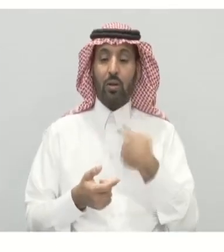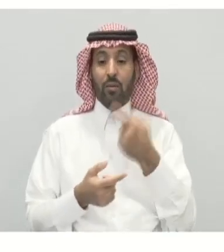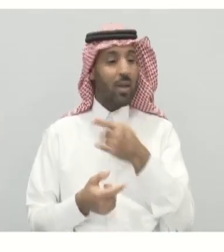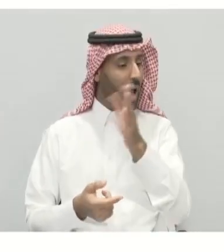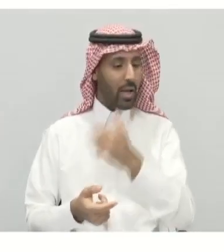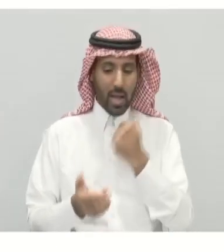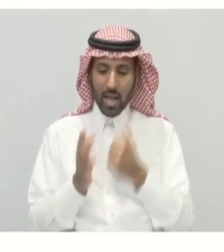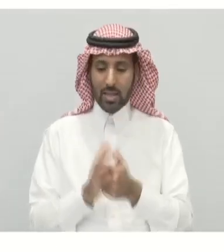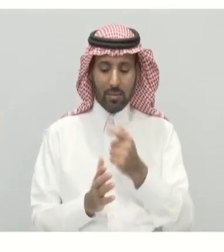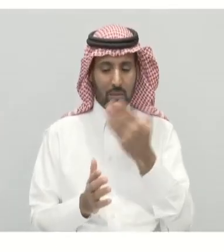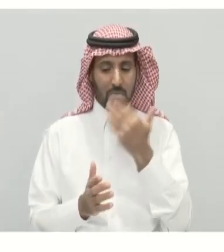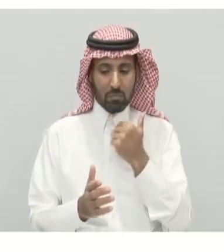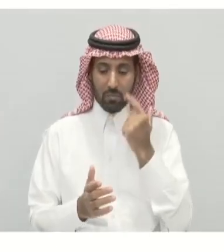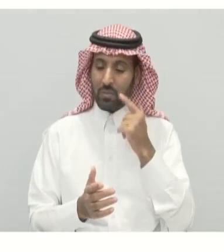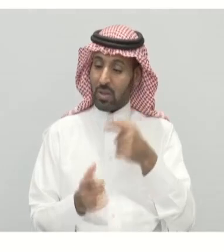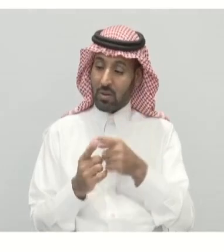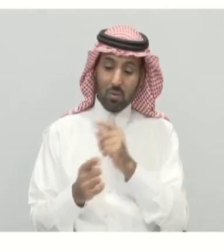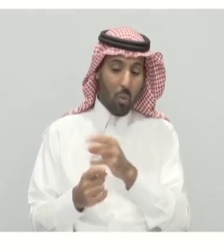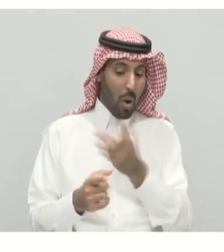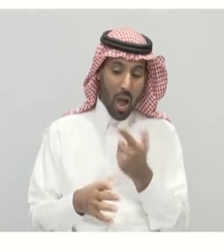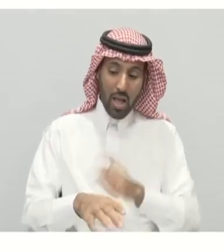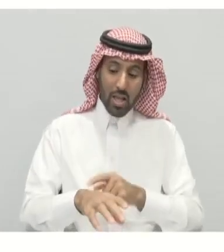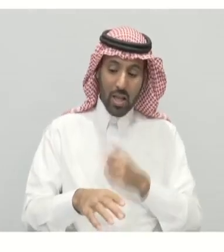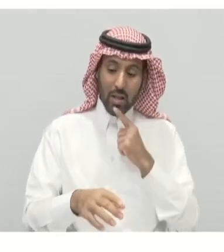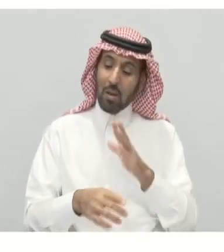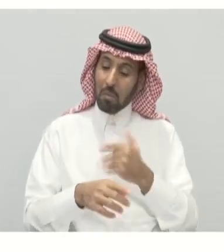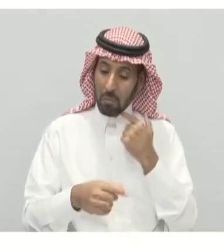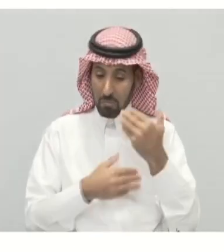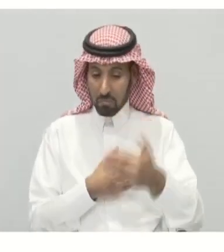I can't speak, they want to know what time I will be